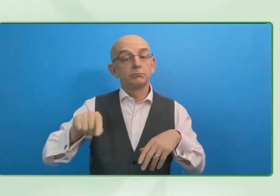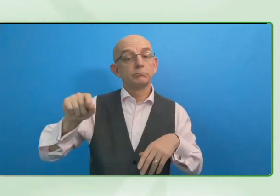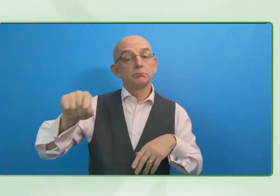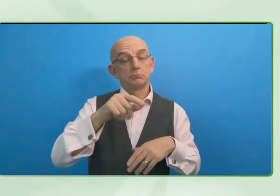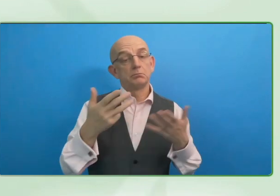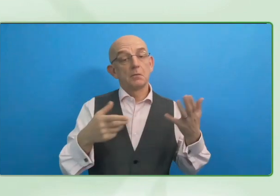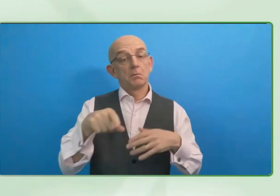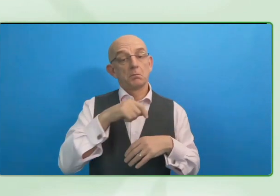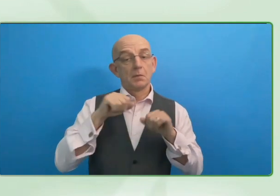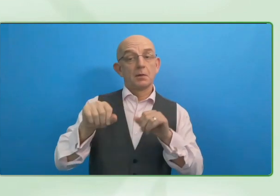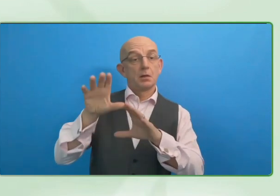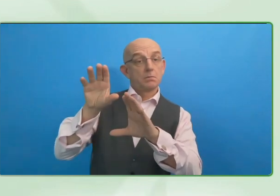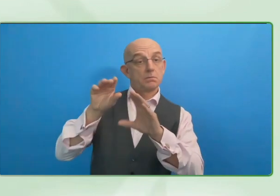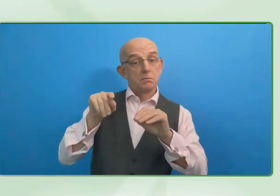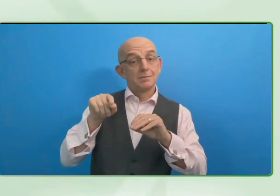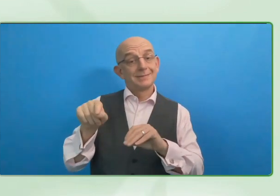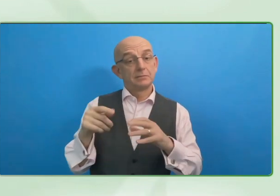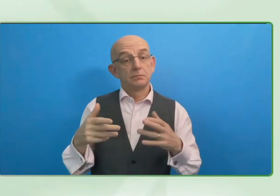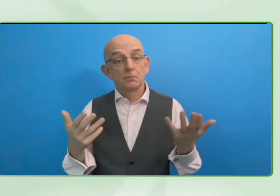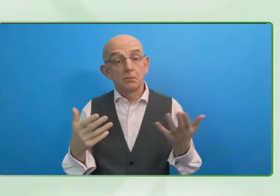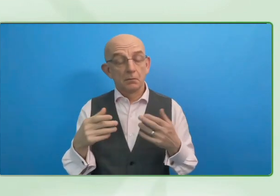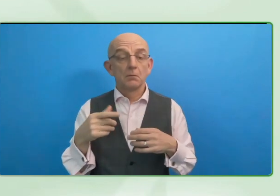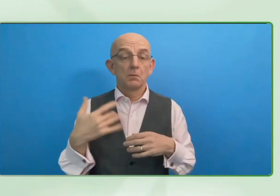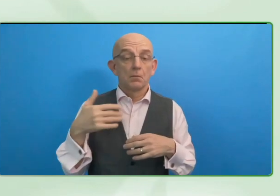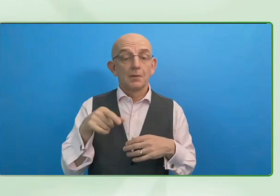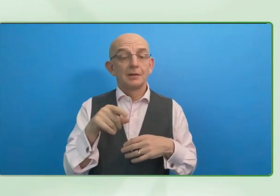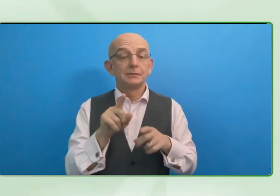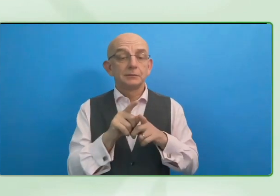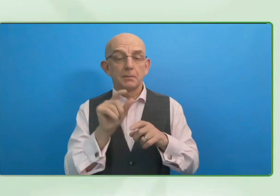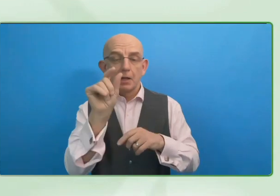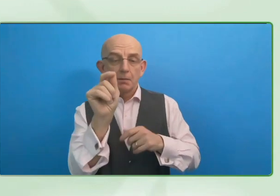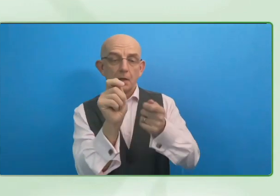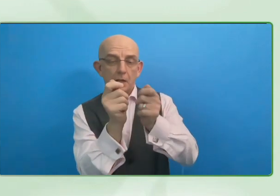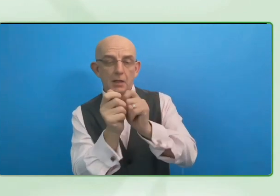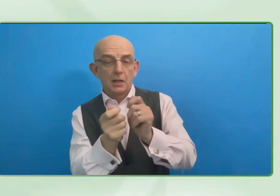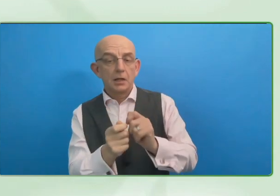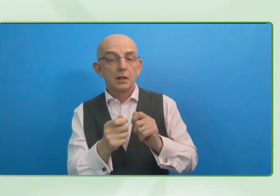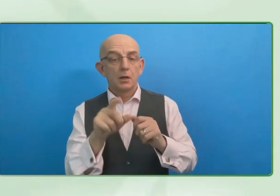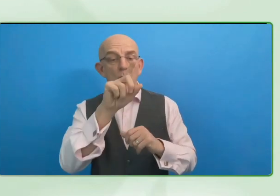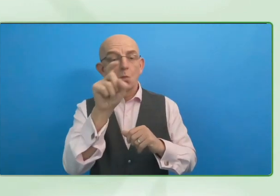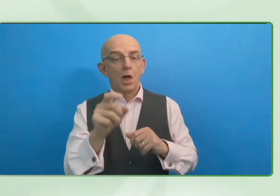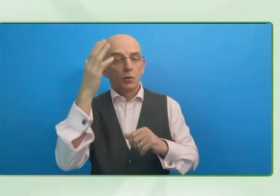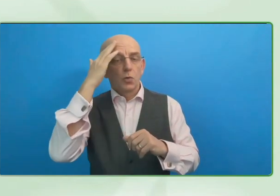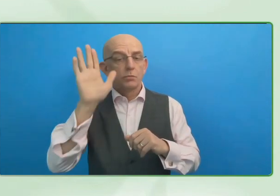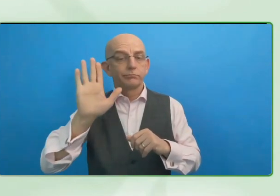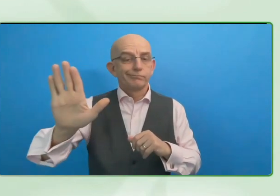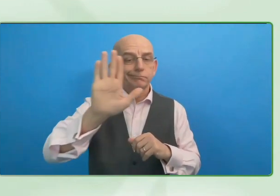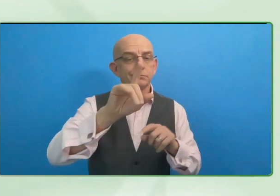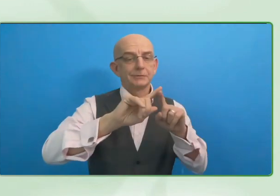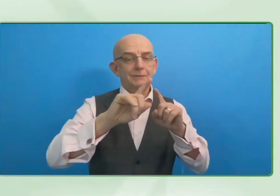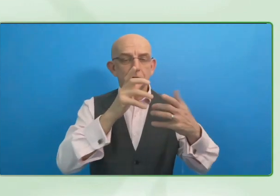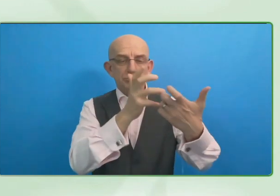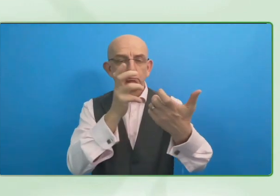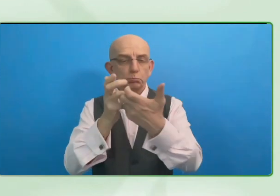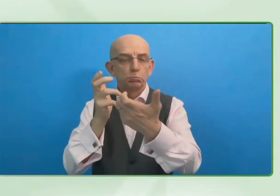know that in every country there are specifics. It can be legal specifics. It can be specifics of the for